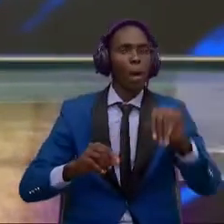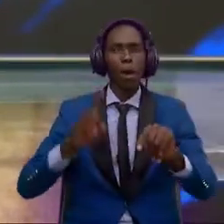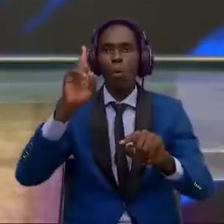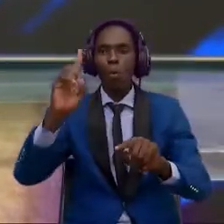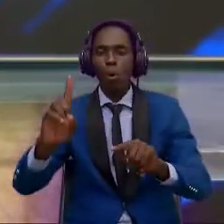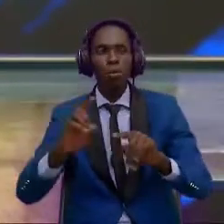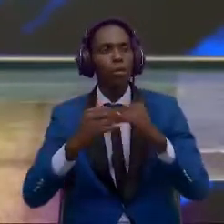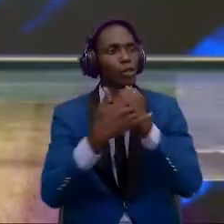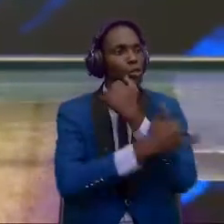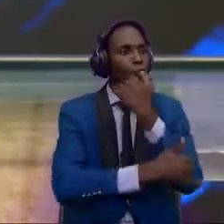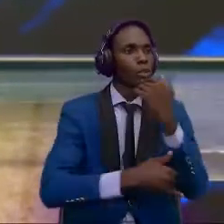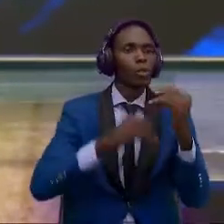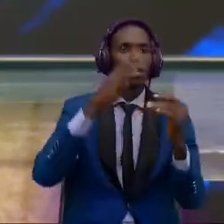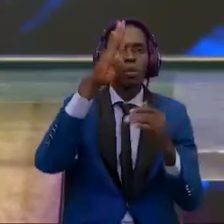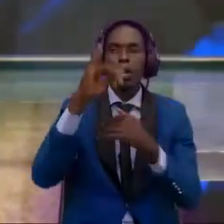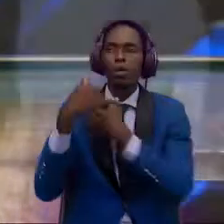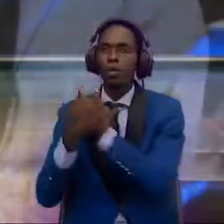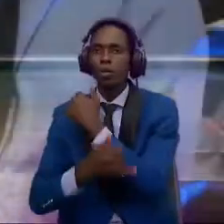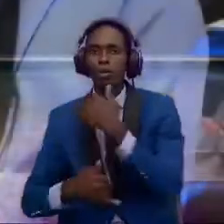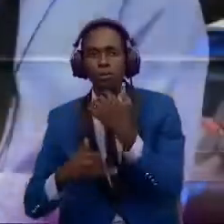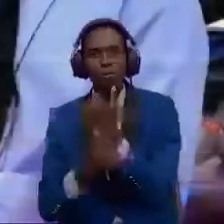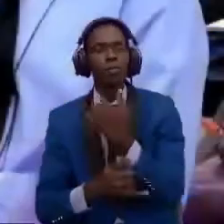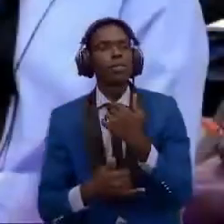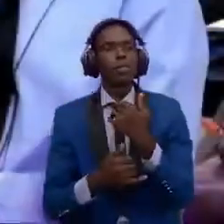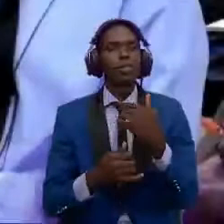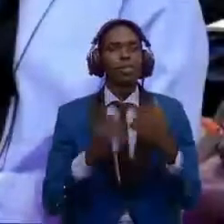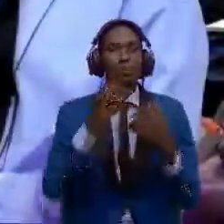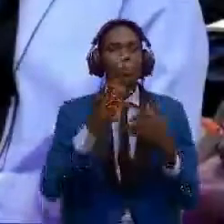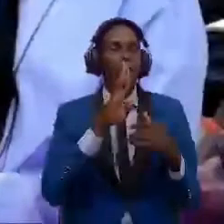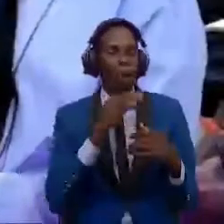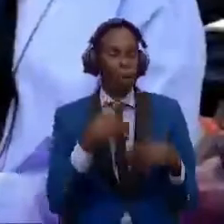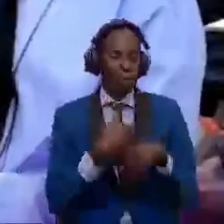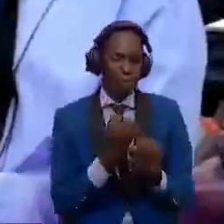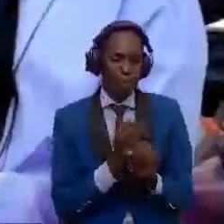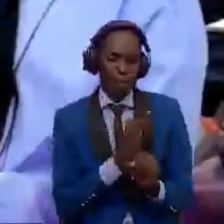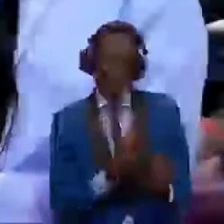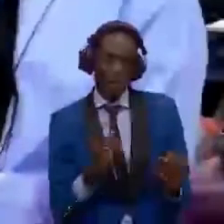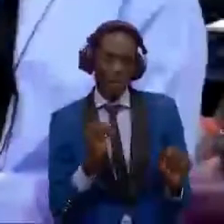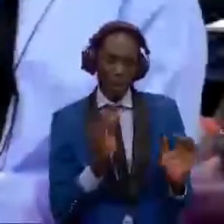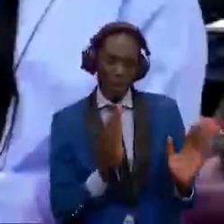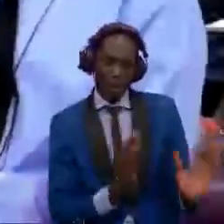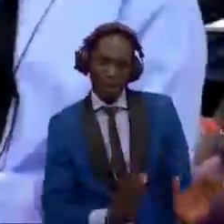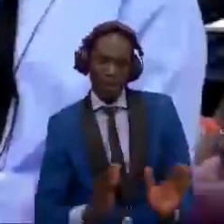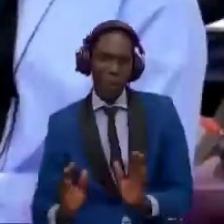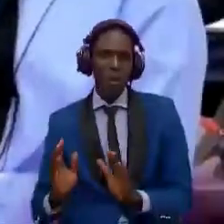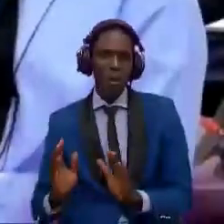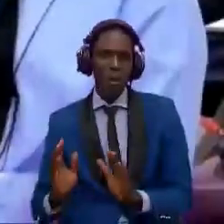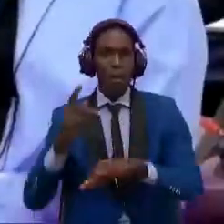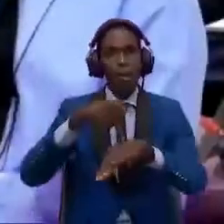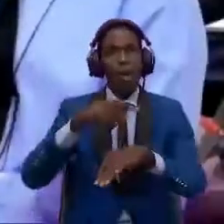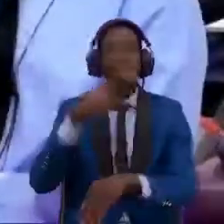by continent, community to community, you are making the plan. And Paul the apostle